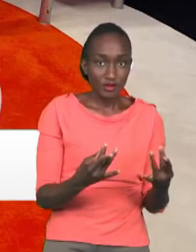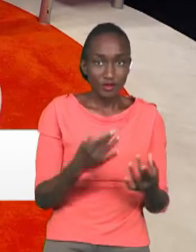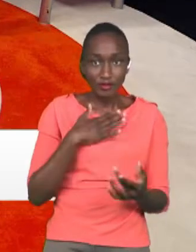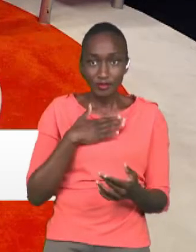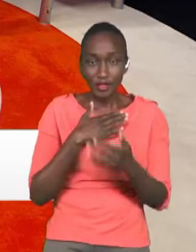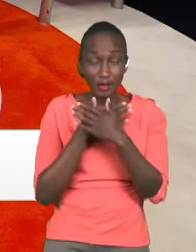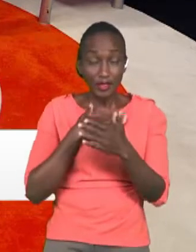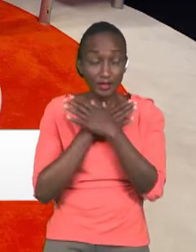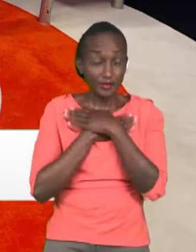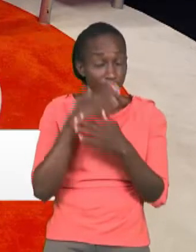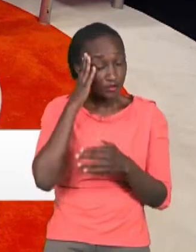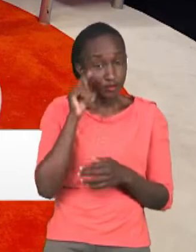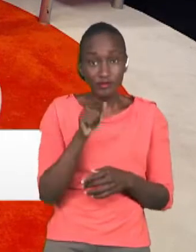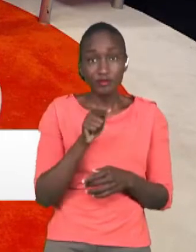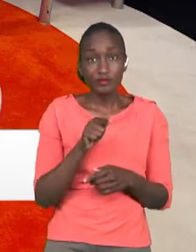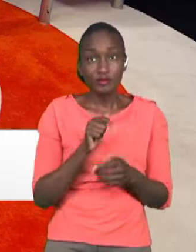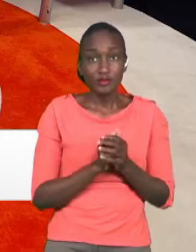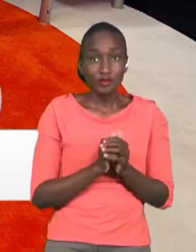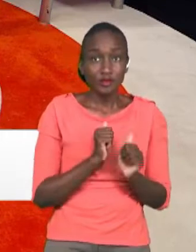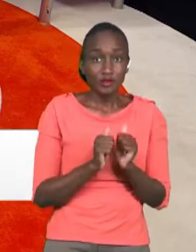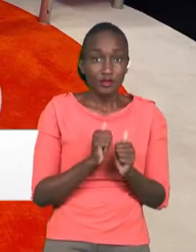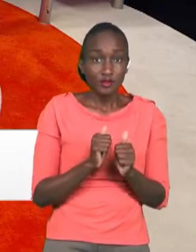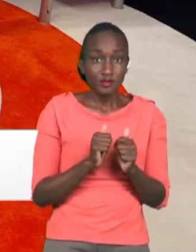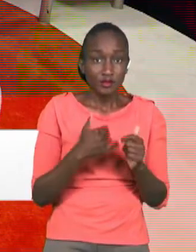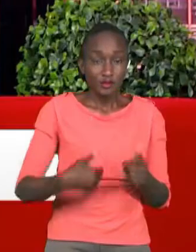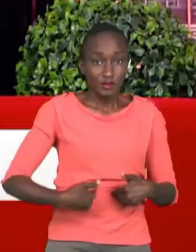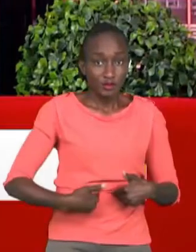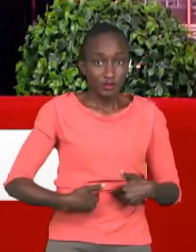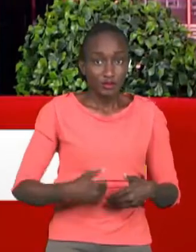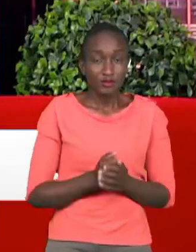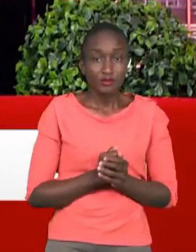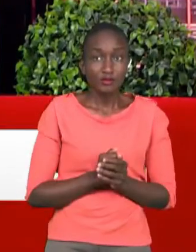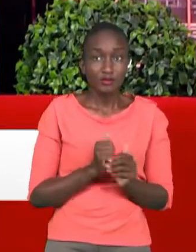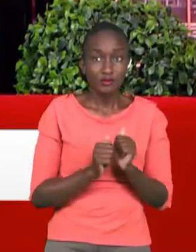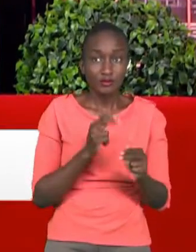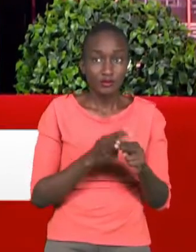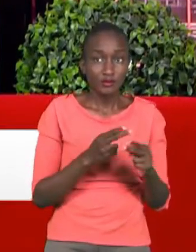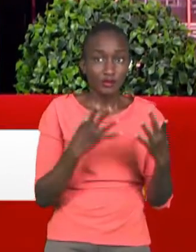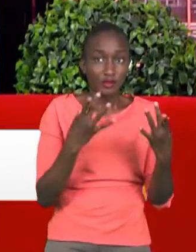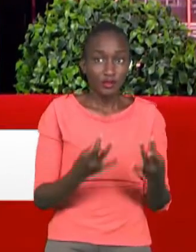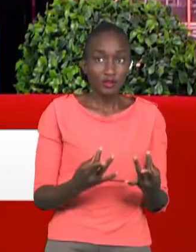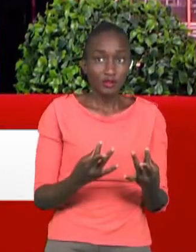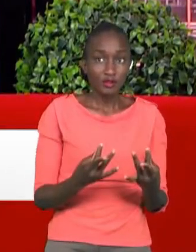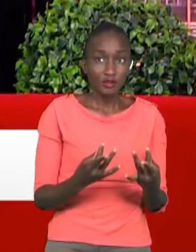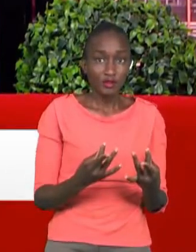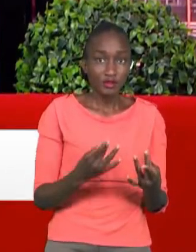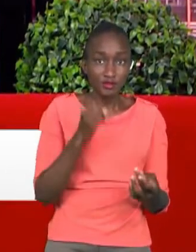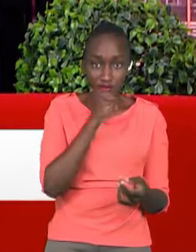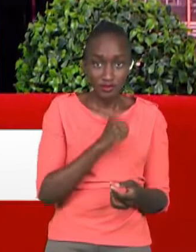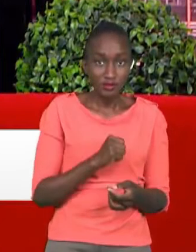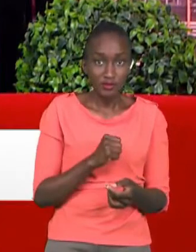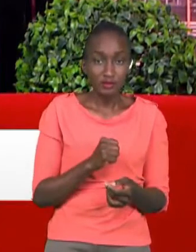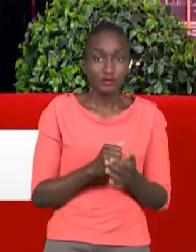she's the organizer of that institute, and it is called the Yoga for Seniors. I